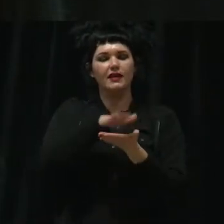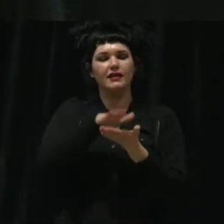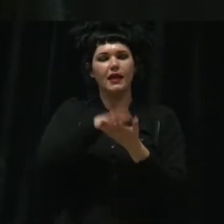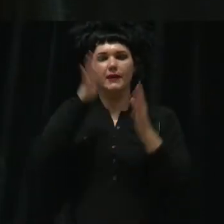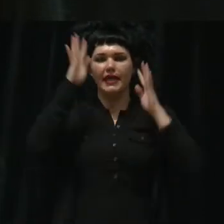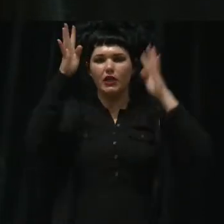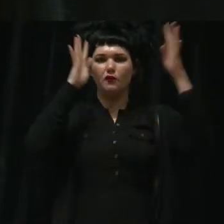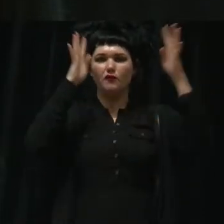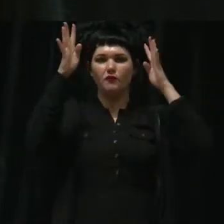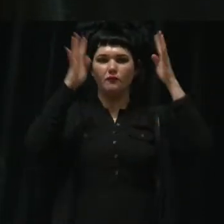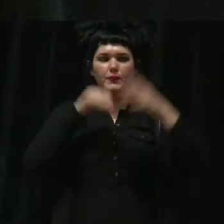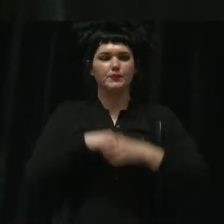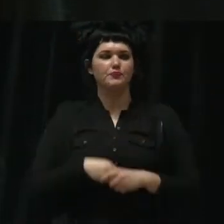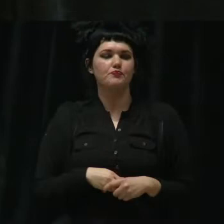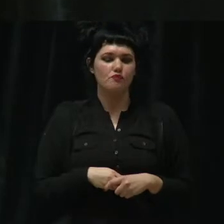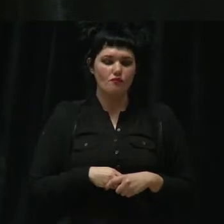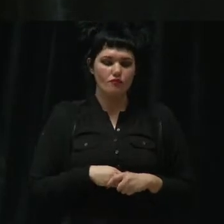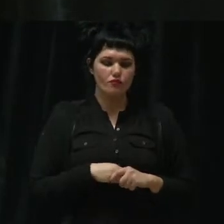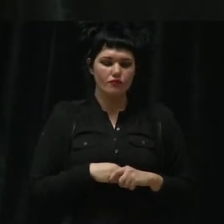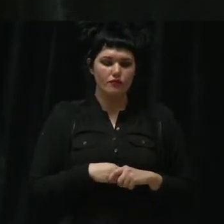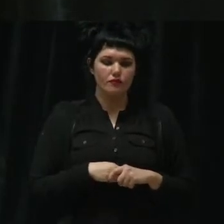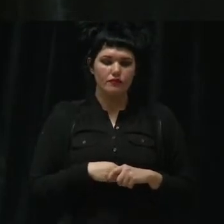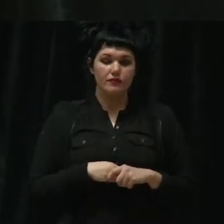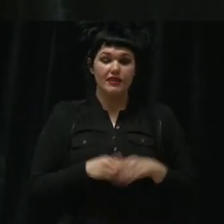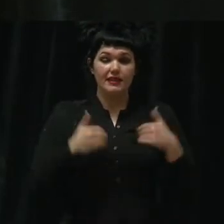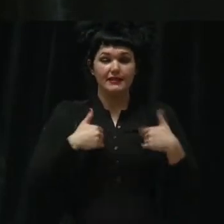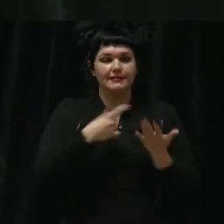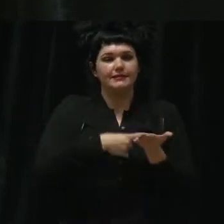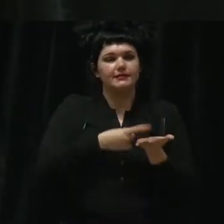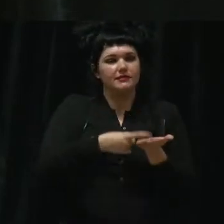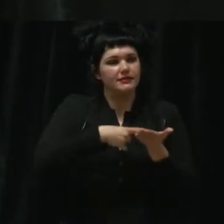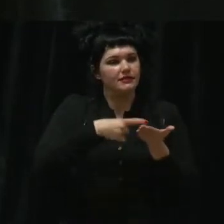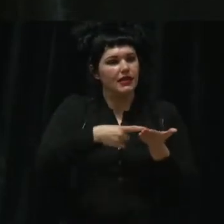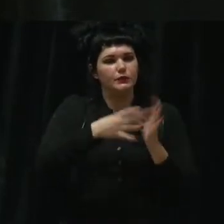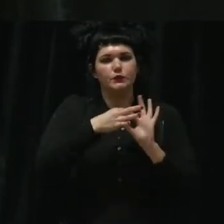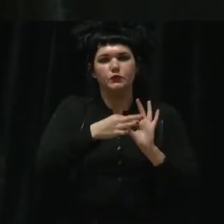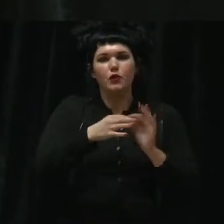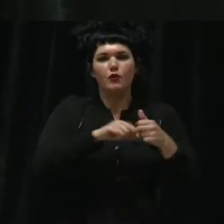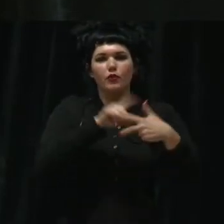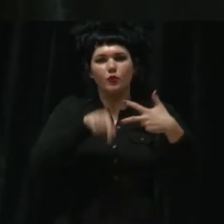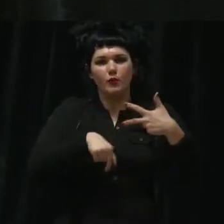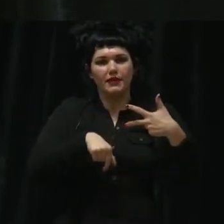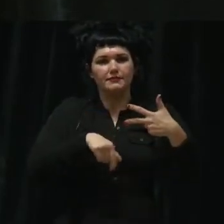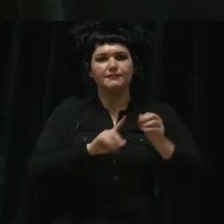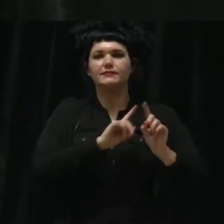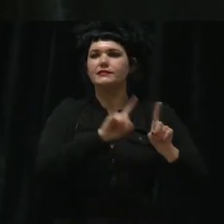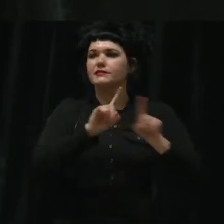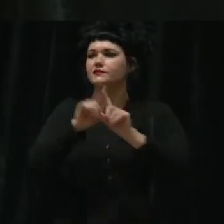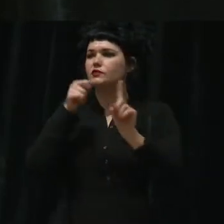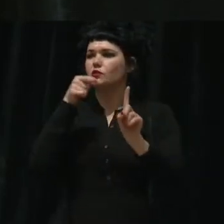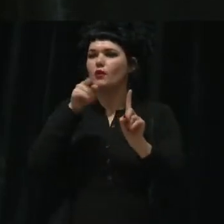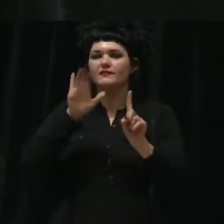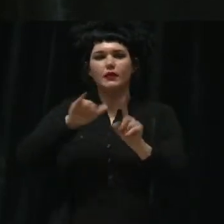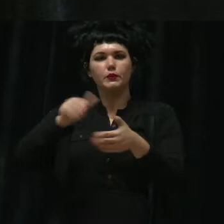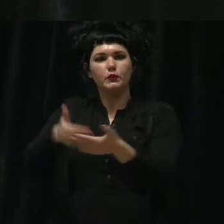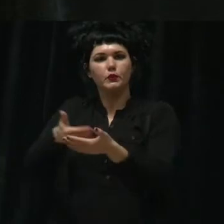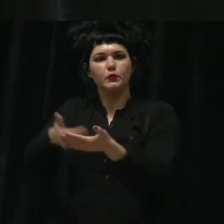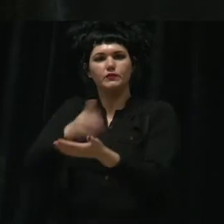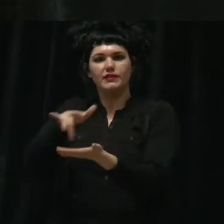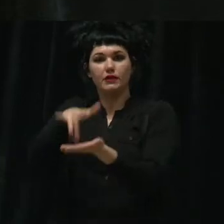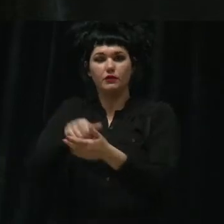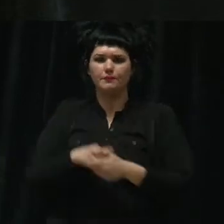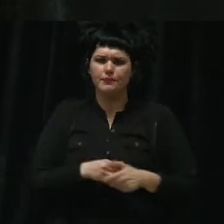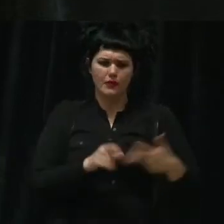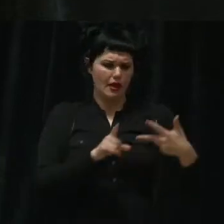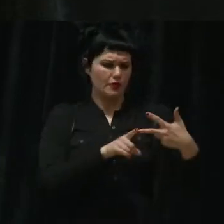Innovation and the discussion of the three different goals of this new center. And the third goal